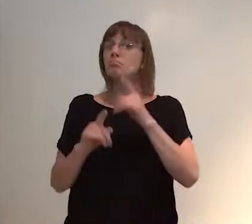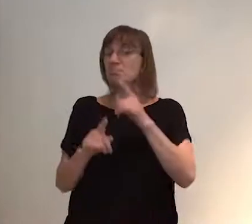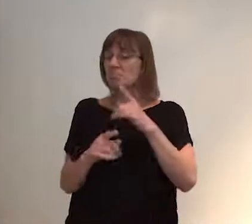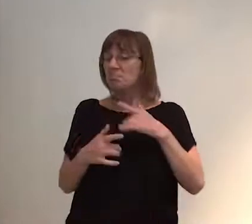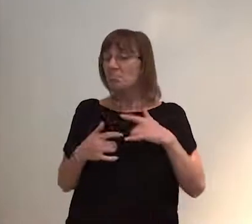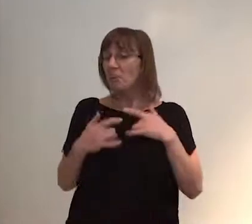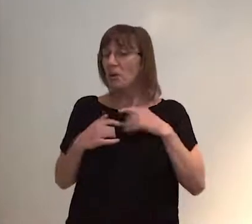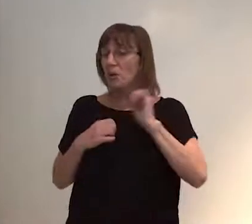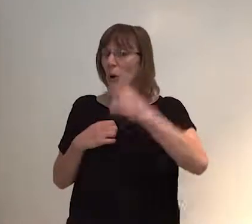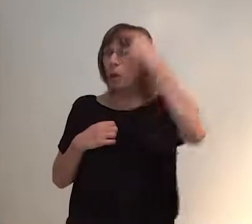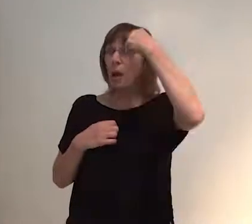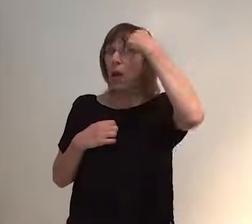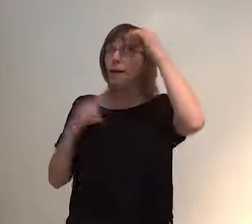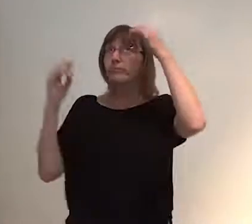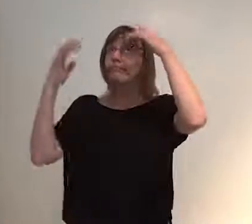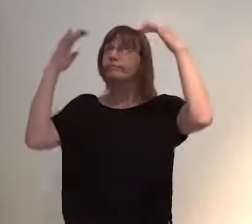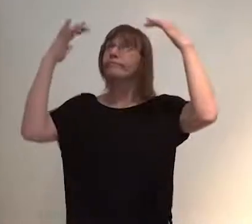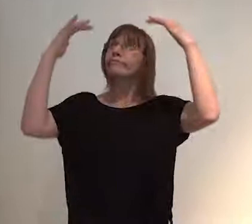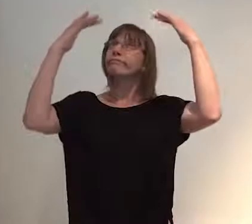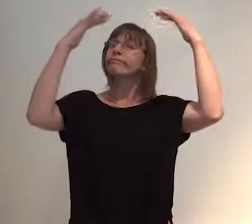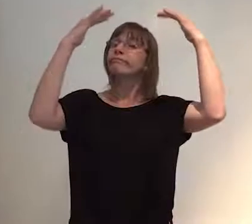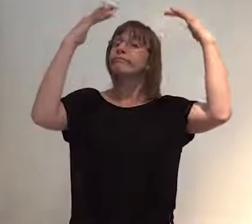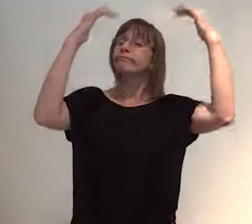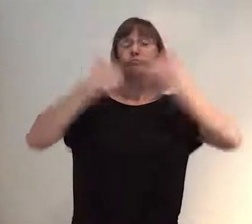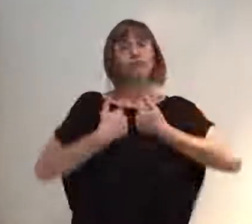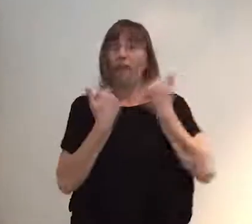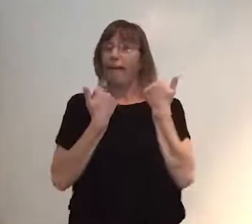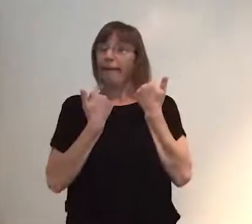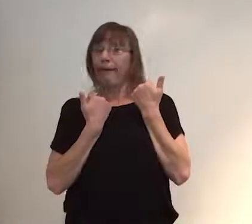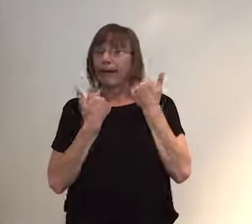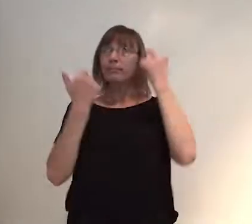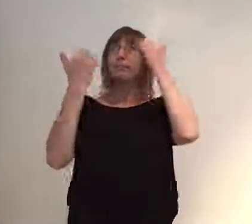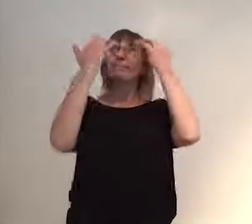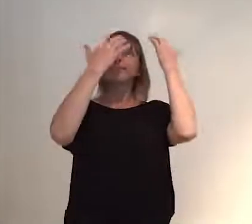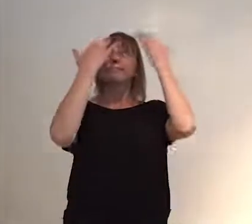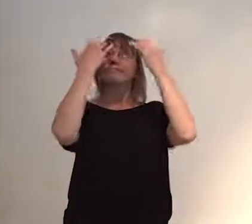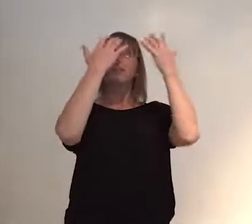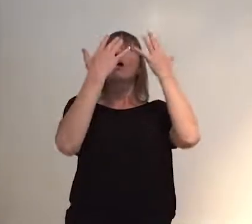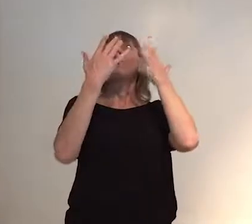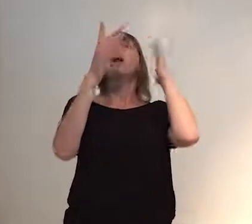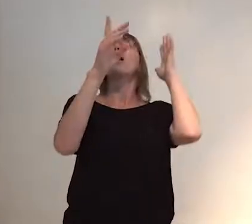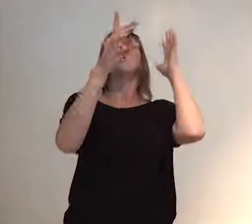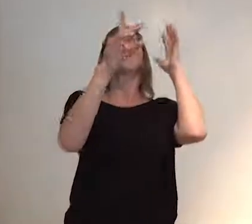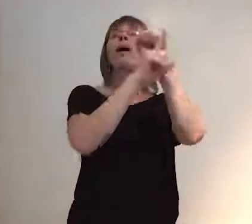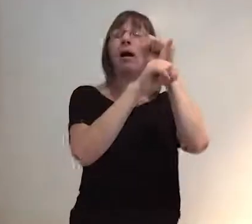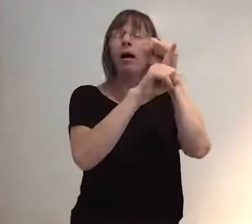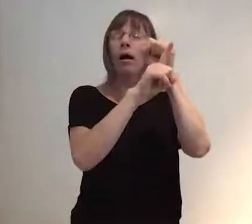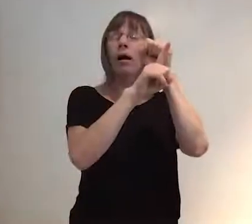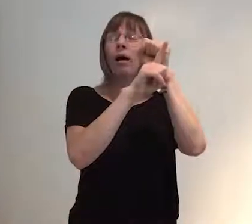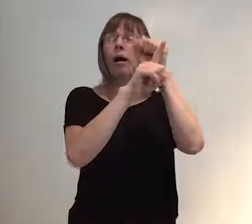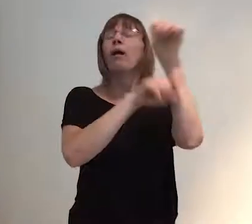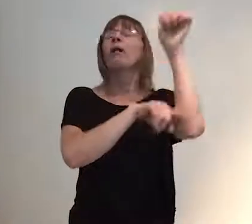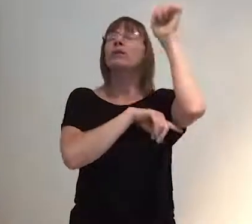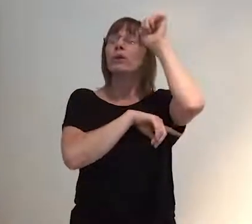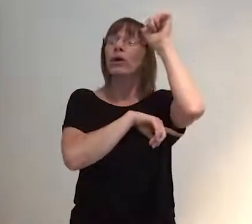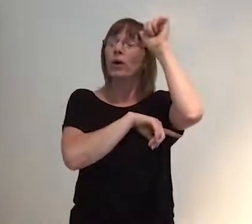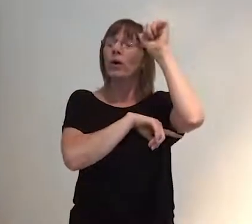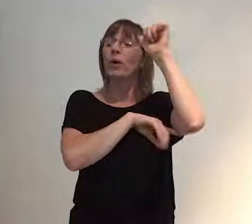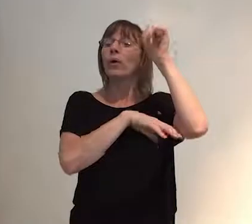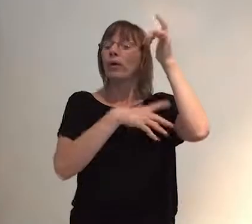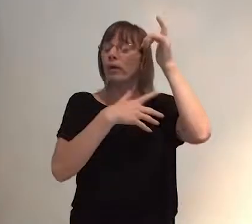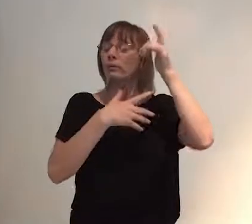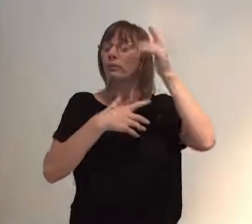And if you find your mind just wandering off, just allow it to wander off. And when you catch it again, just